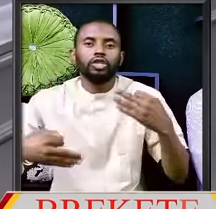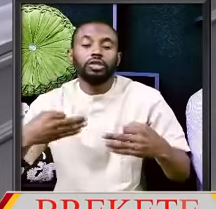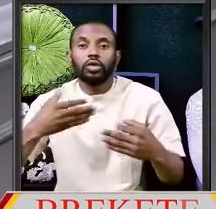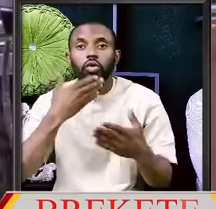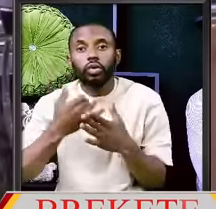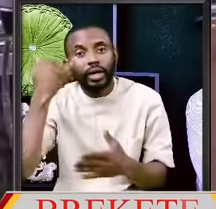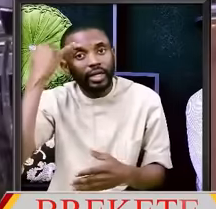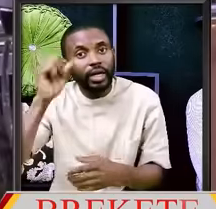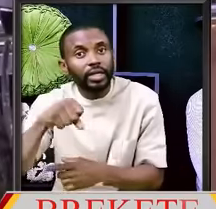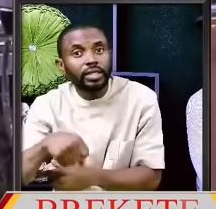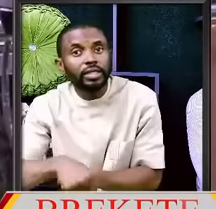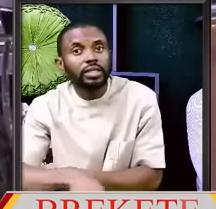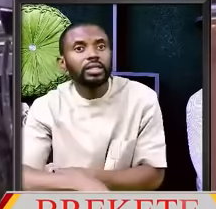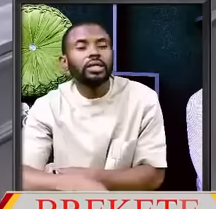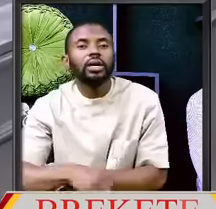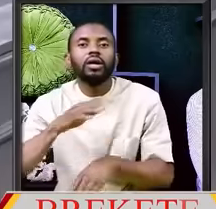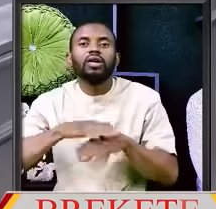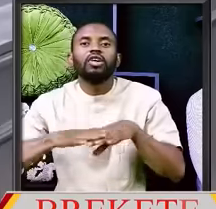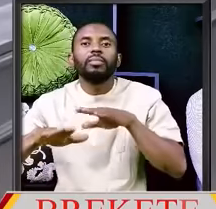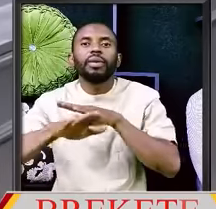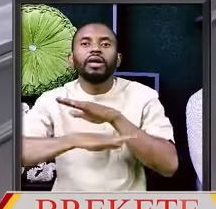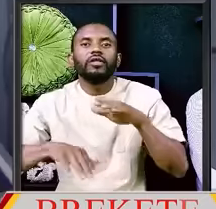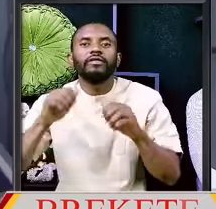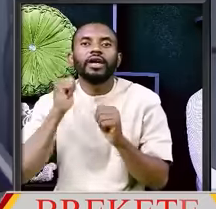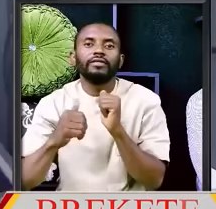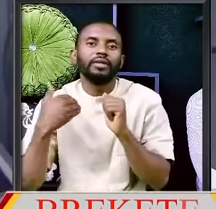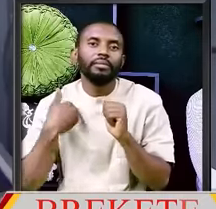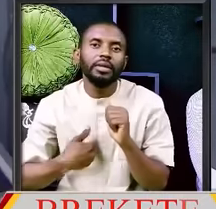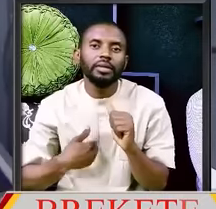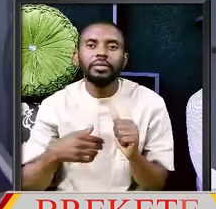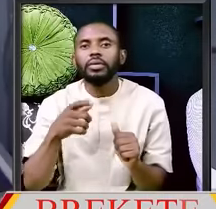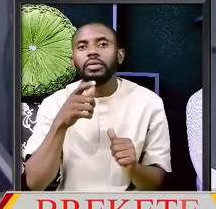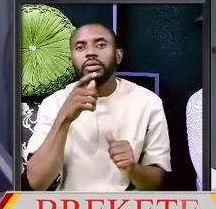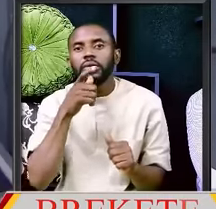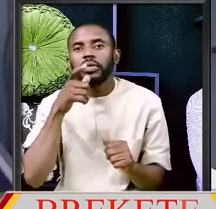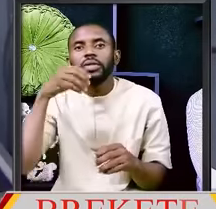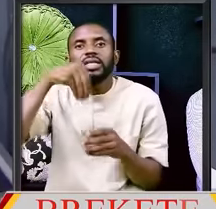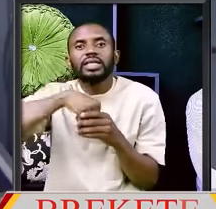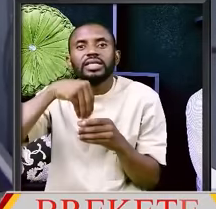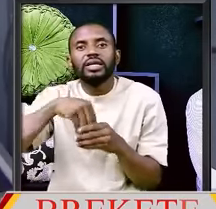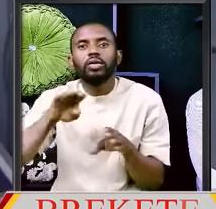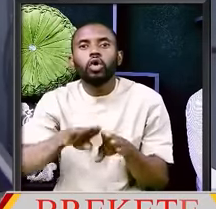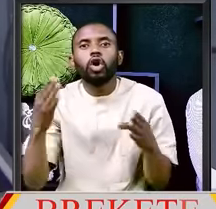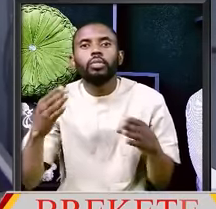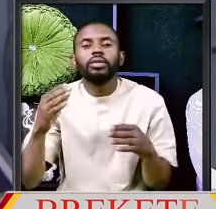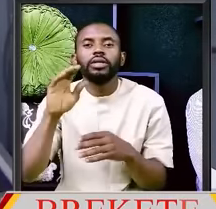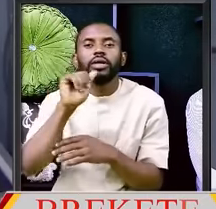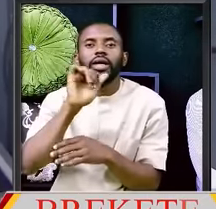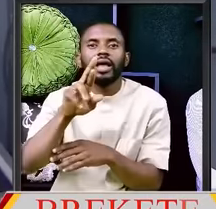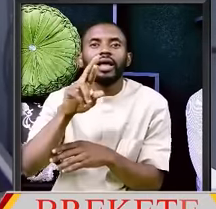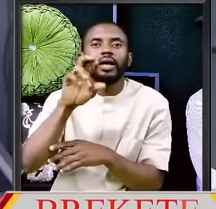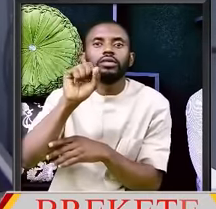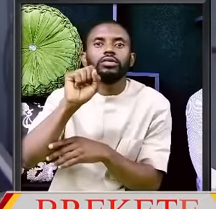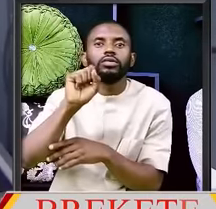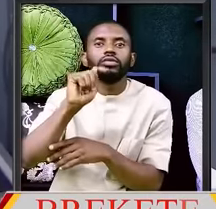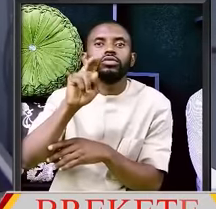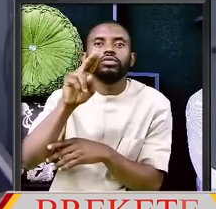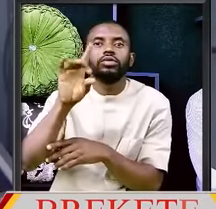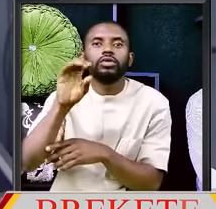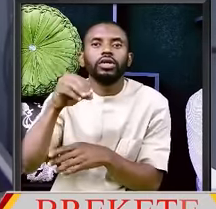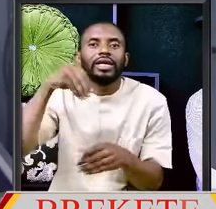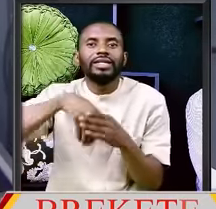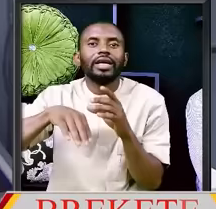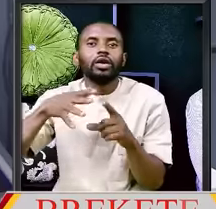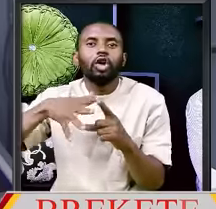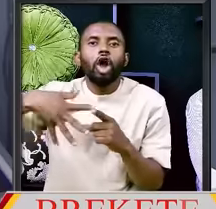Good idea, yes? Yes, sir. On behalf of everybody waiting for inside the open air studio, inside the compound